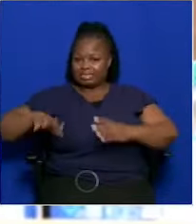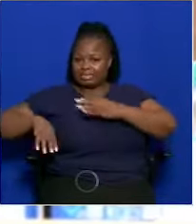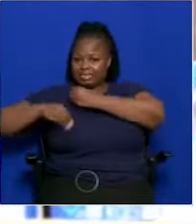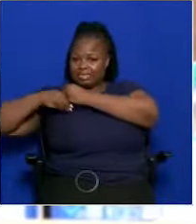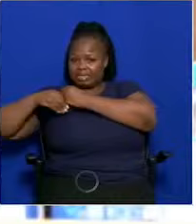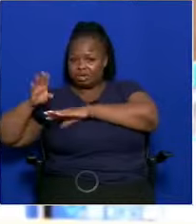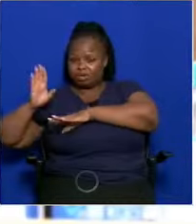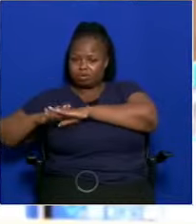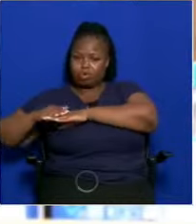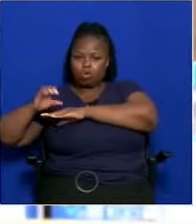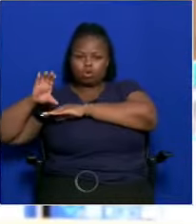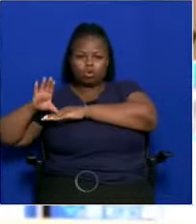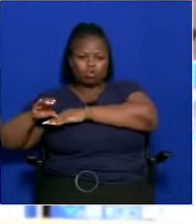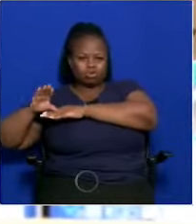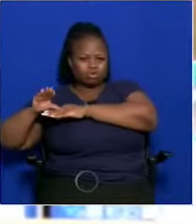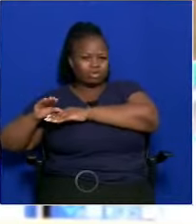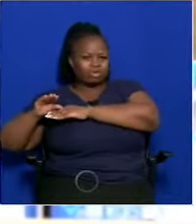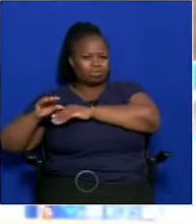difference did it make